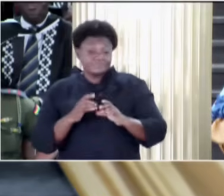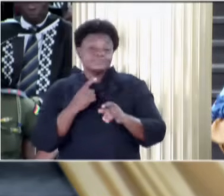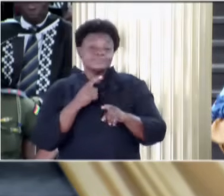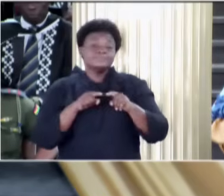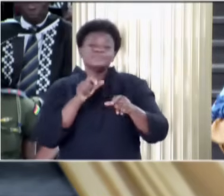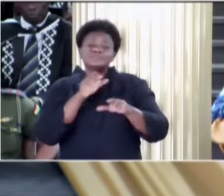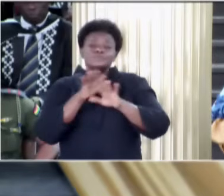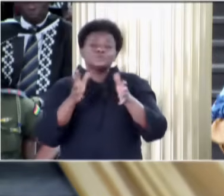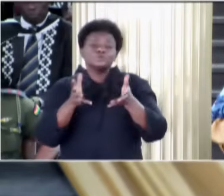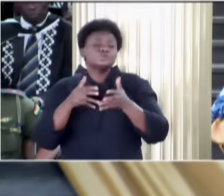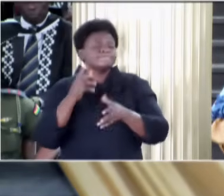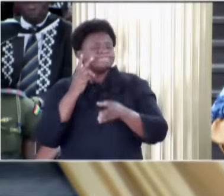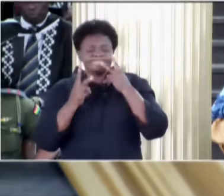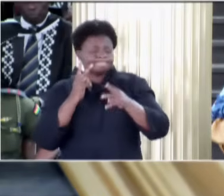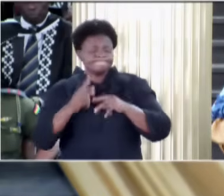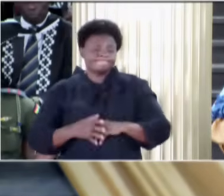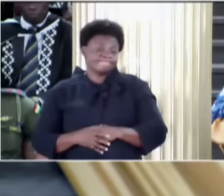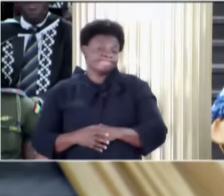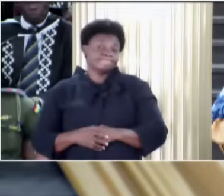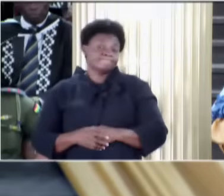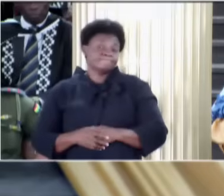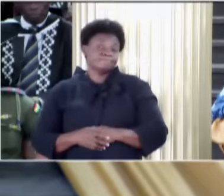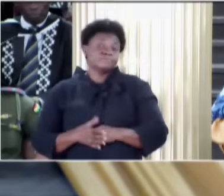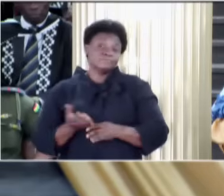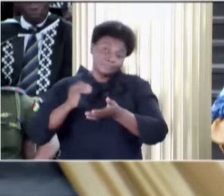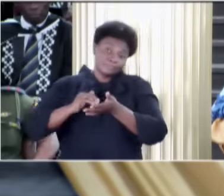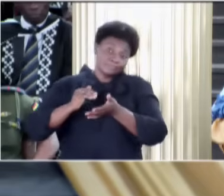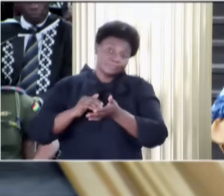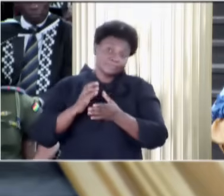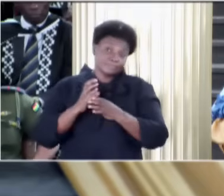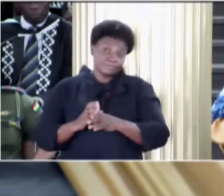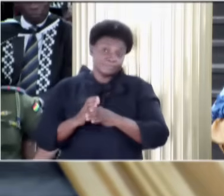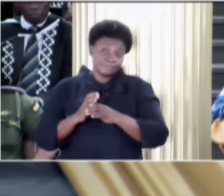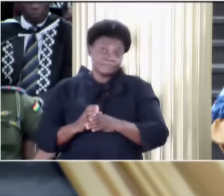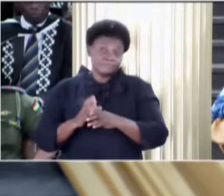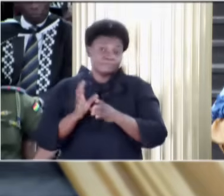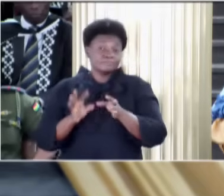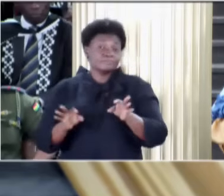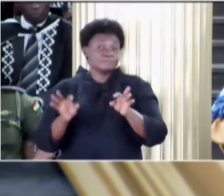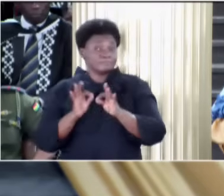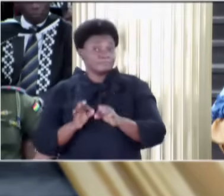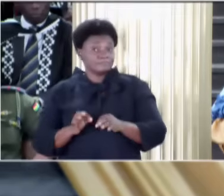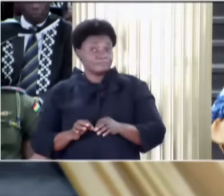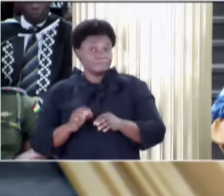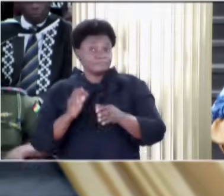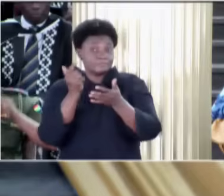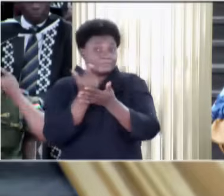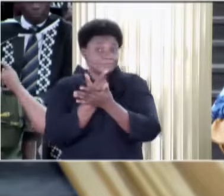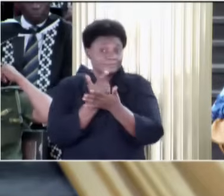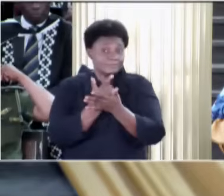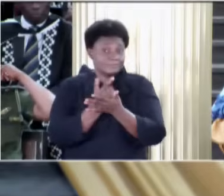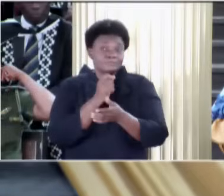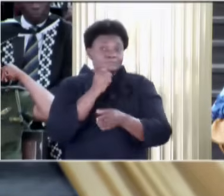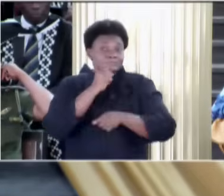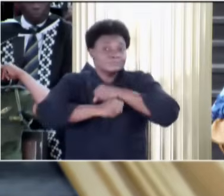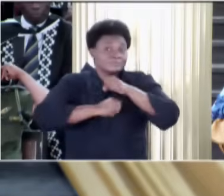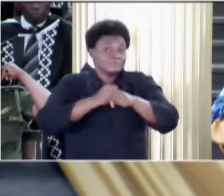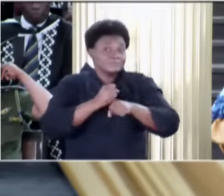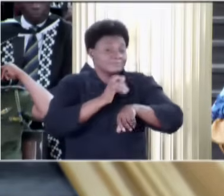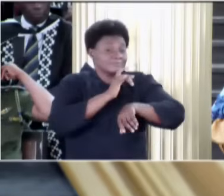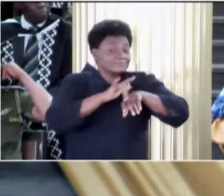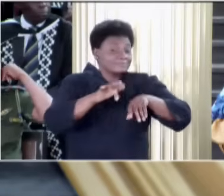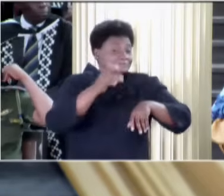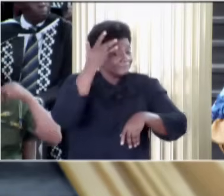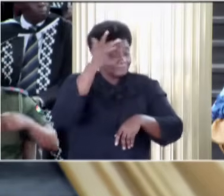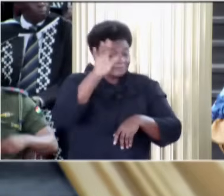want us to see. And let me say this carefully because it is important. Ghana does not suffer from a lack of